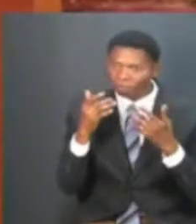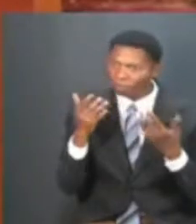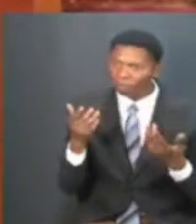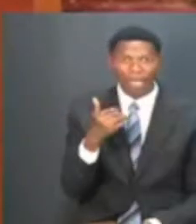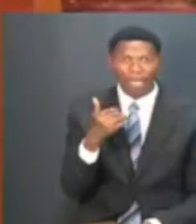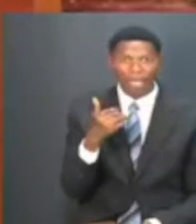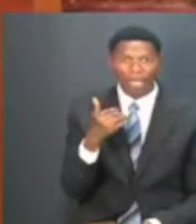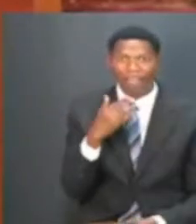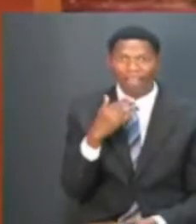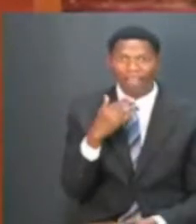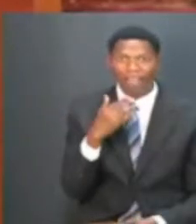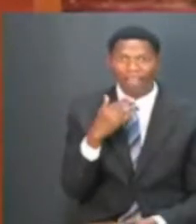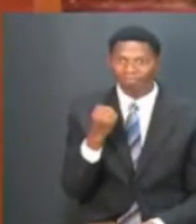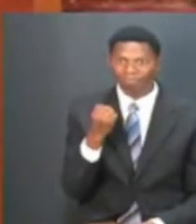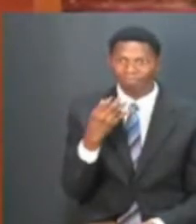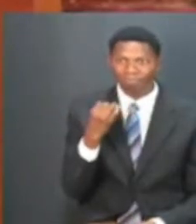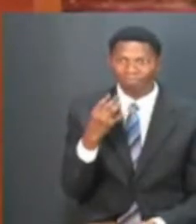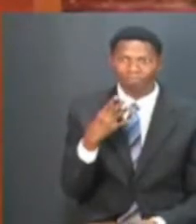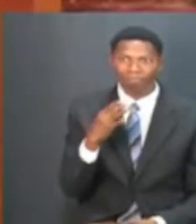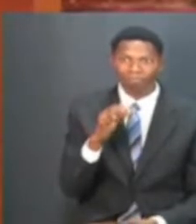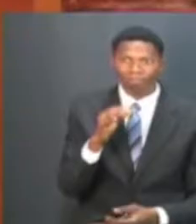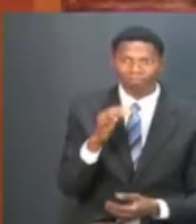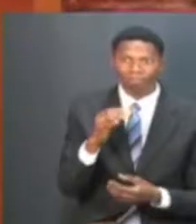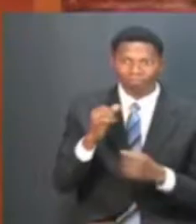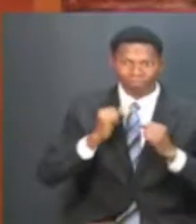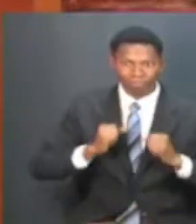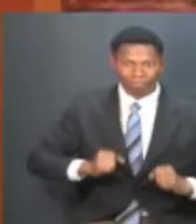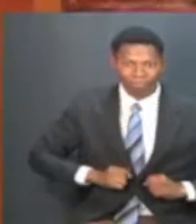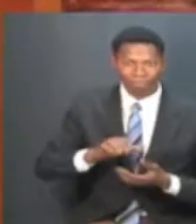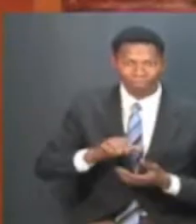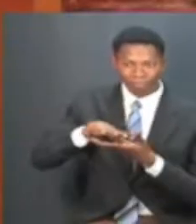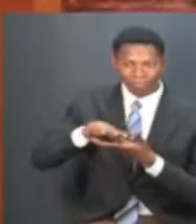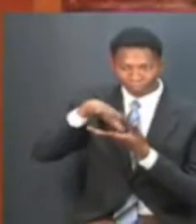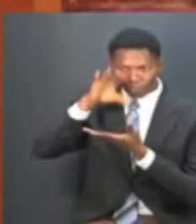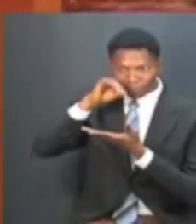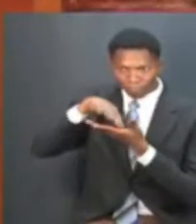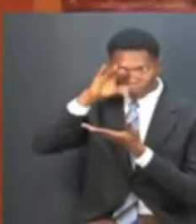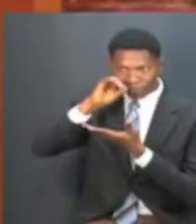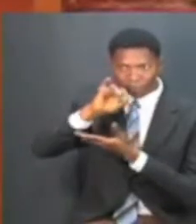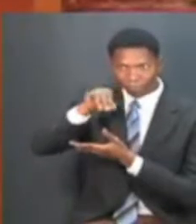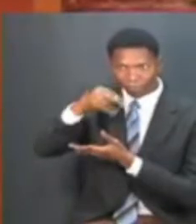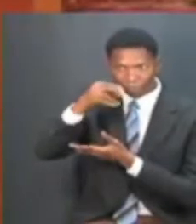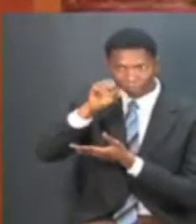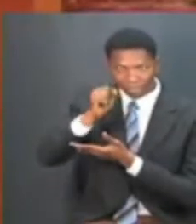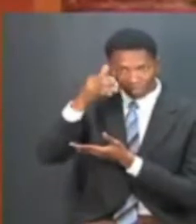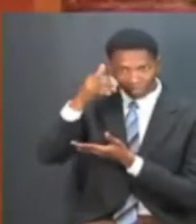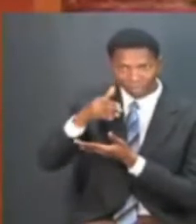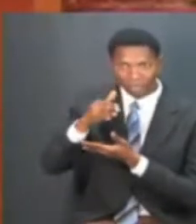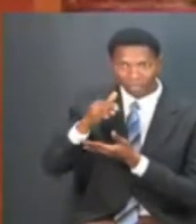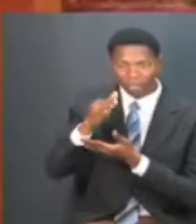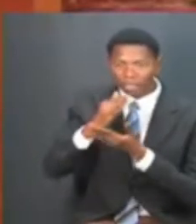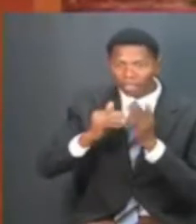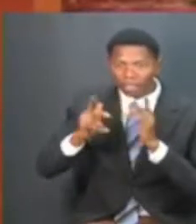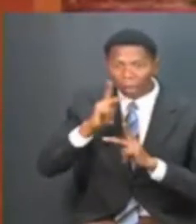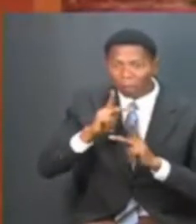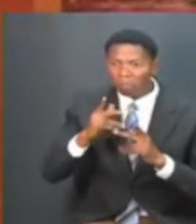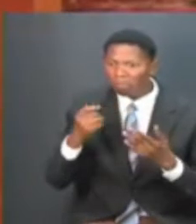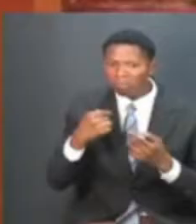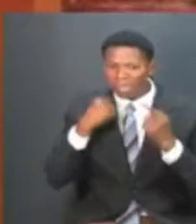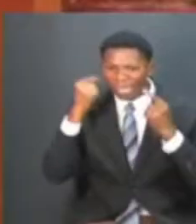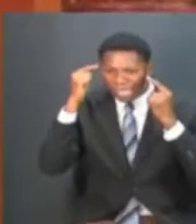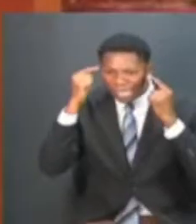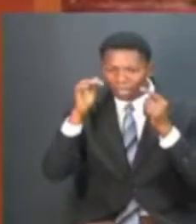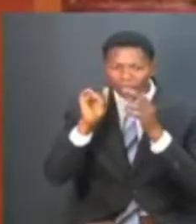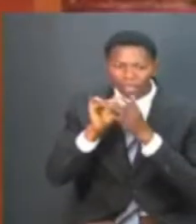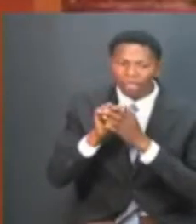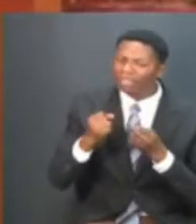we have so many subjects studied at the basic education level, which for some of us is even too much.